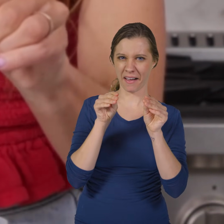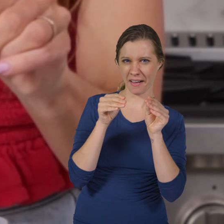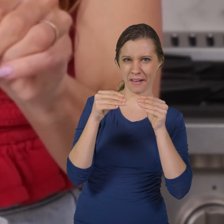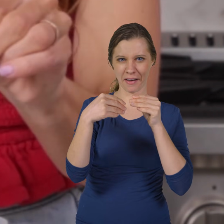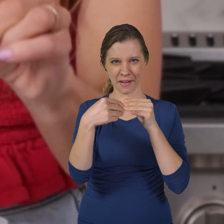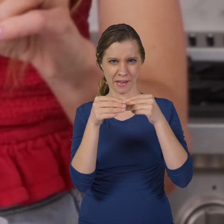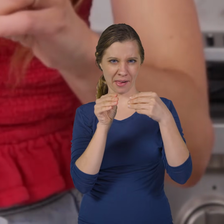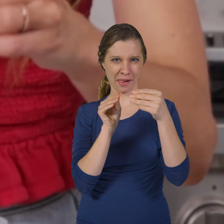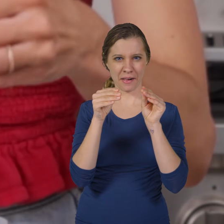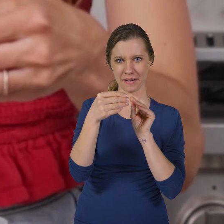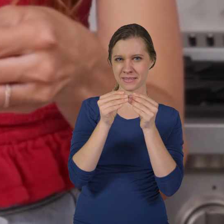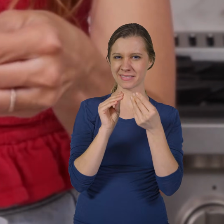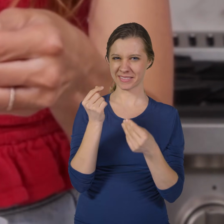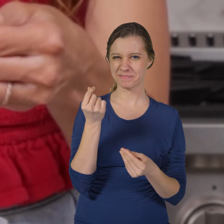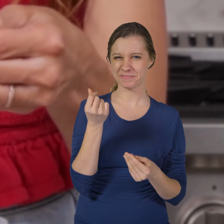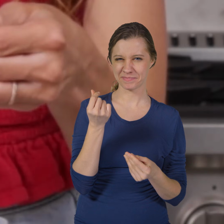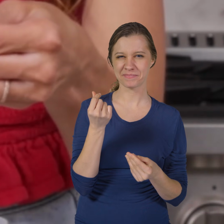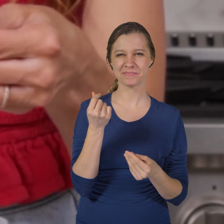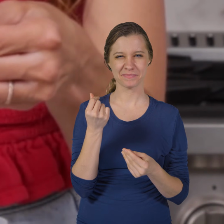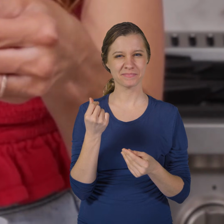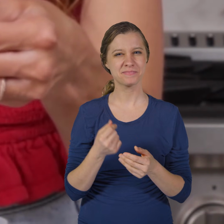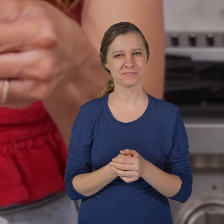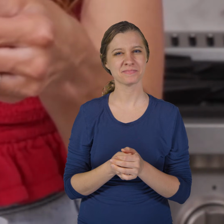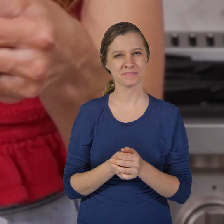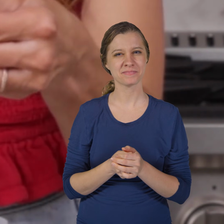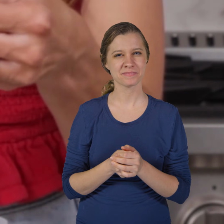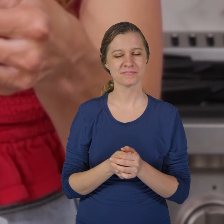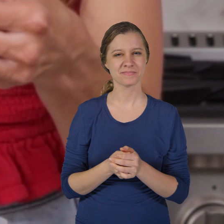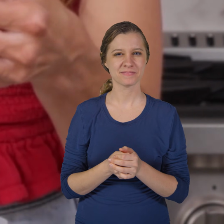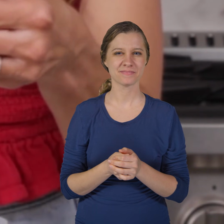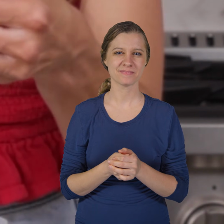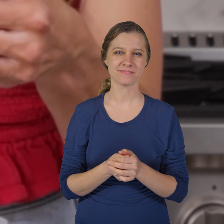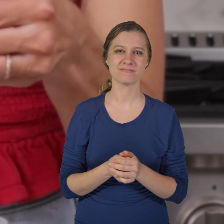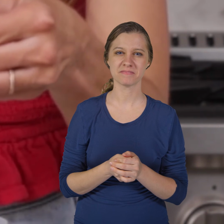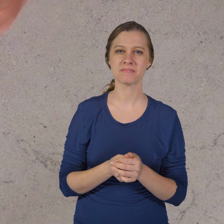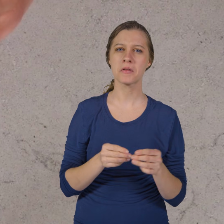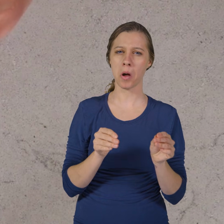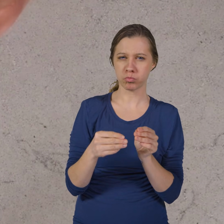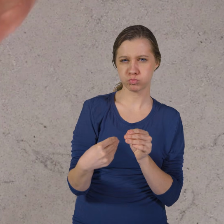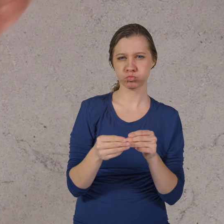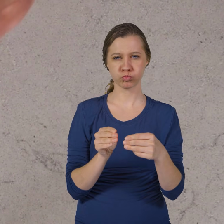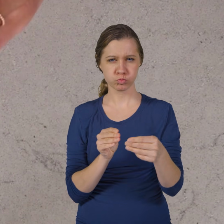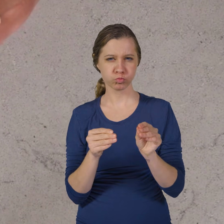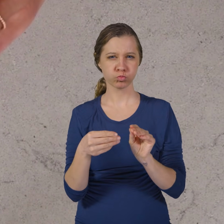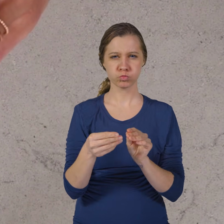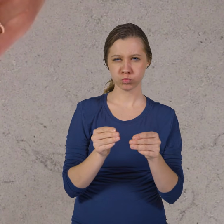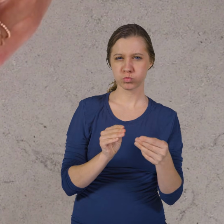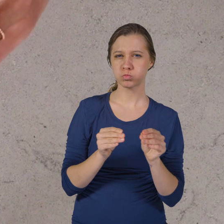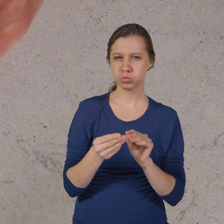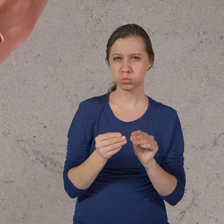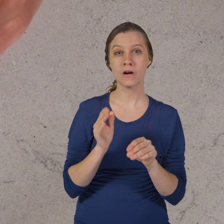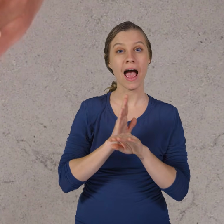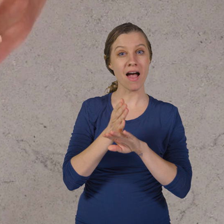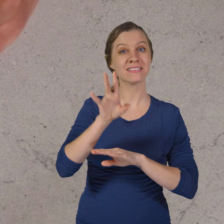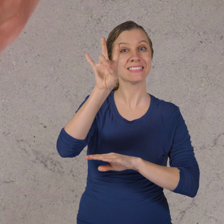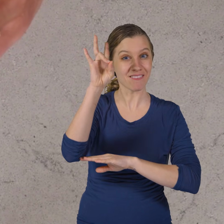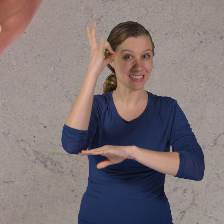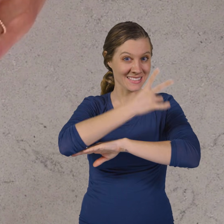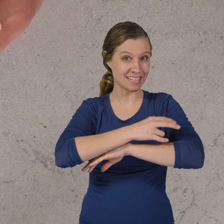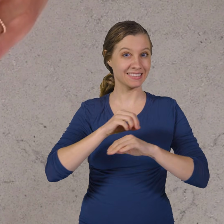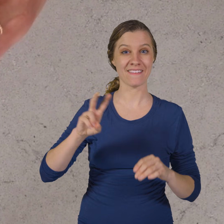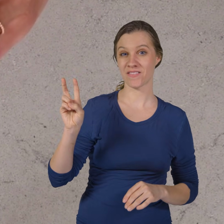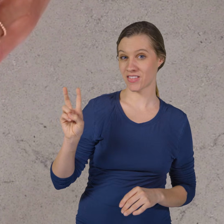You can start to get a little bend in the bone. So it bends a little bit. That's